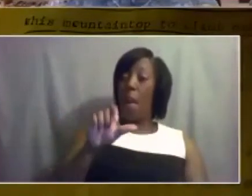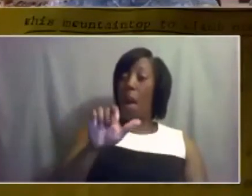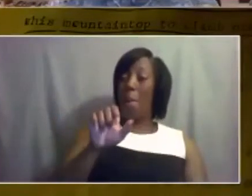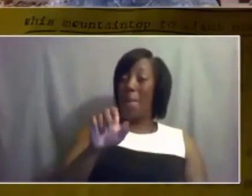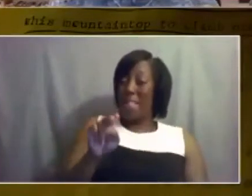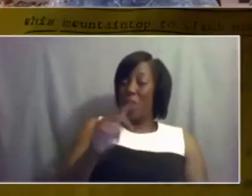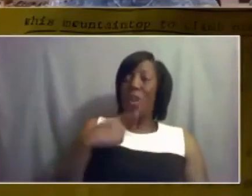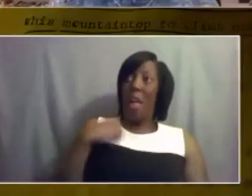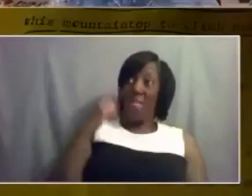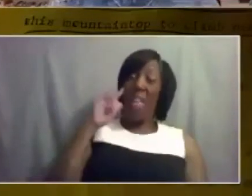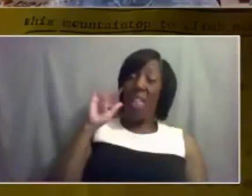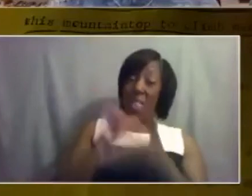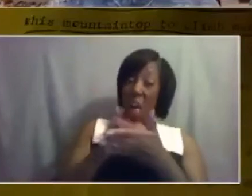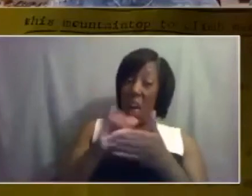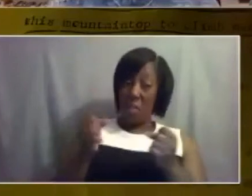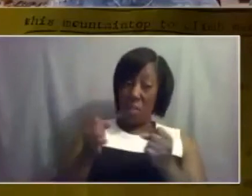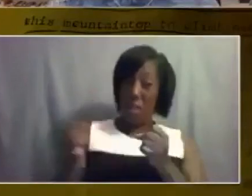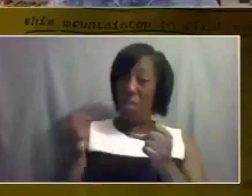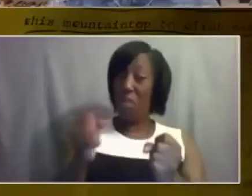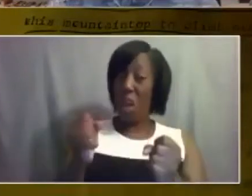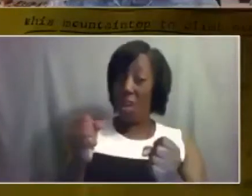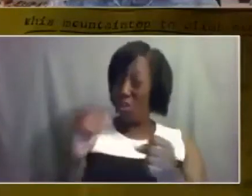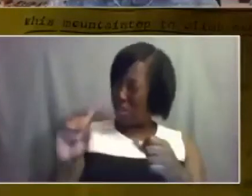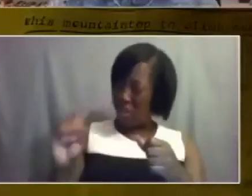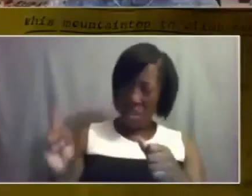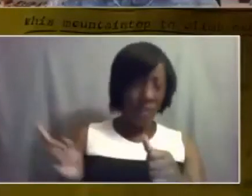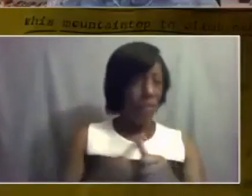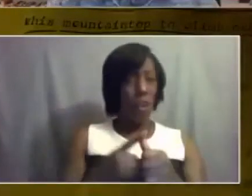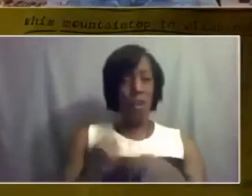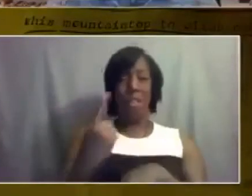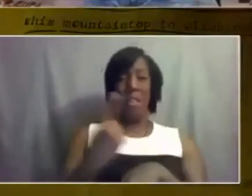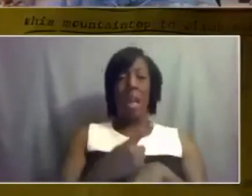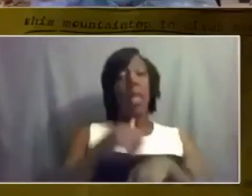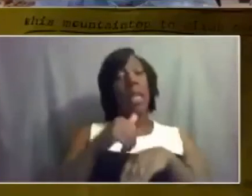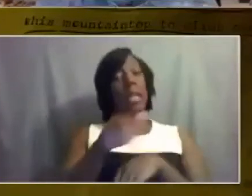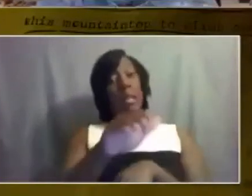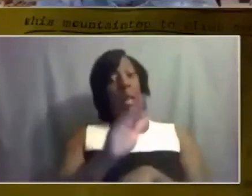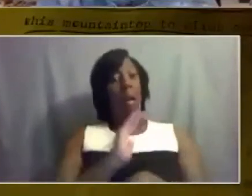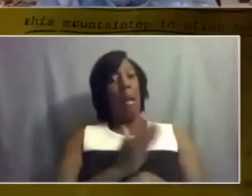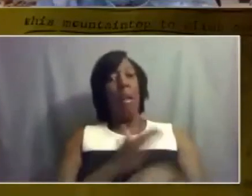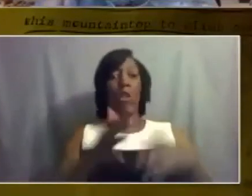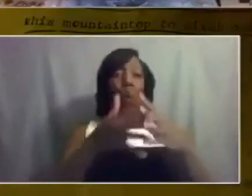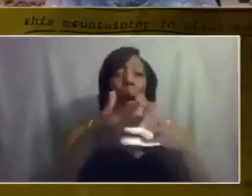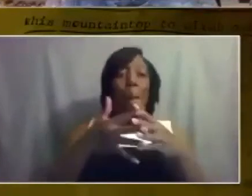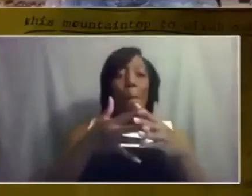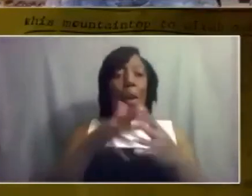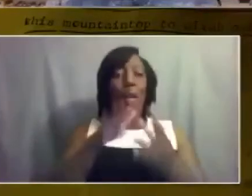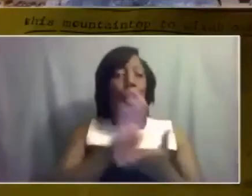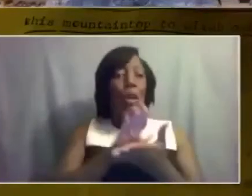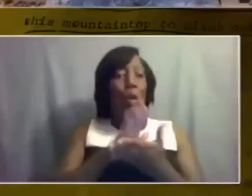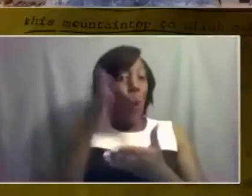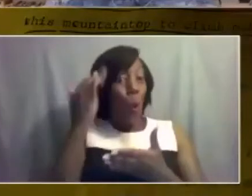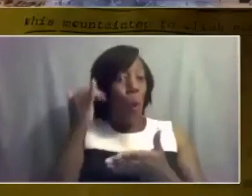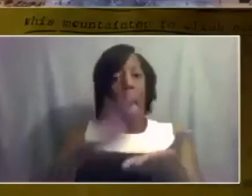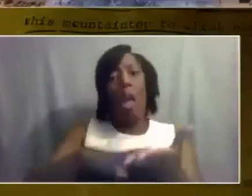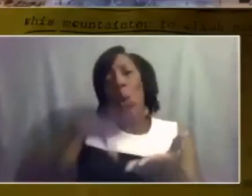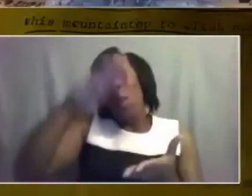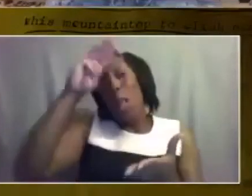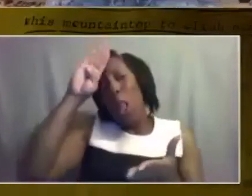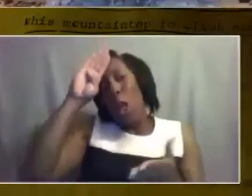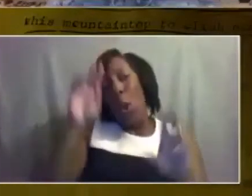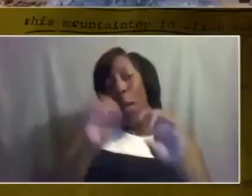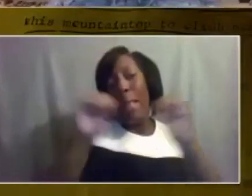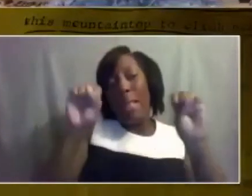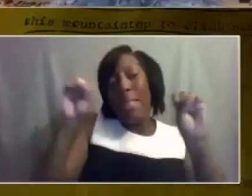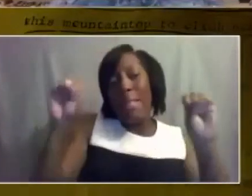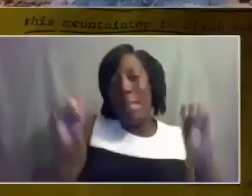time. Sending us to American schools so that we could learn the system, right? And then coming back into our communities and figuring out how we can